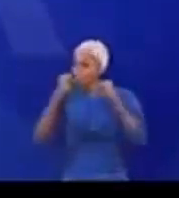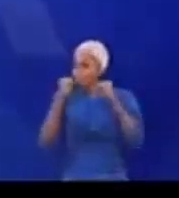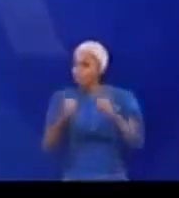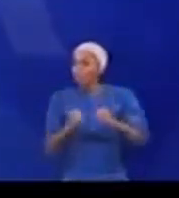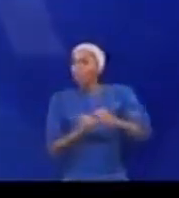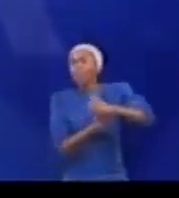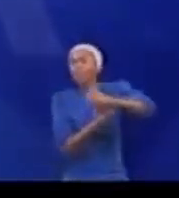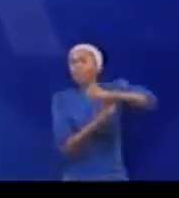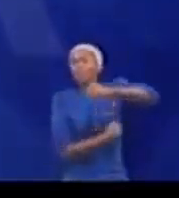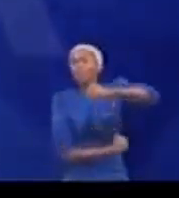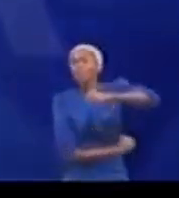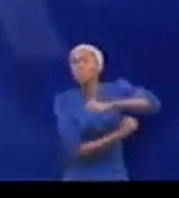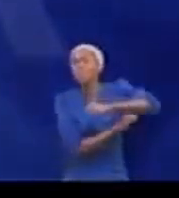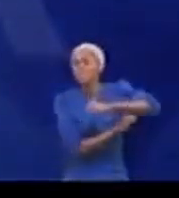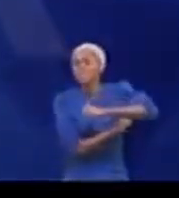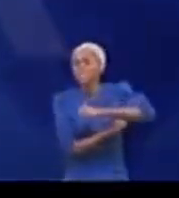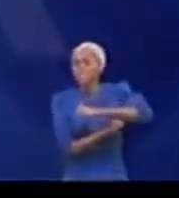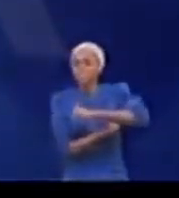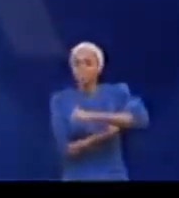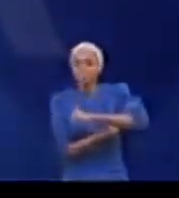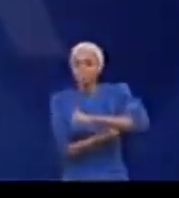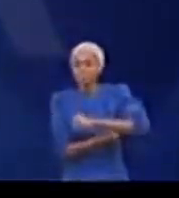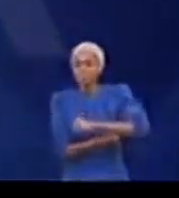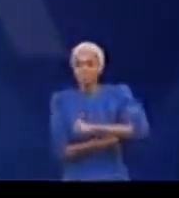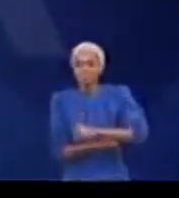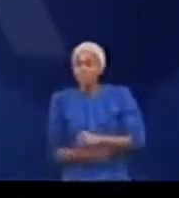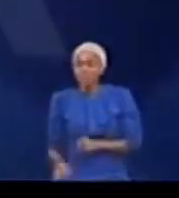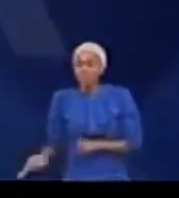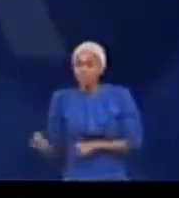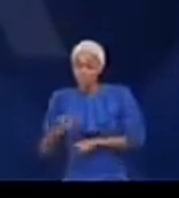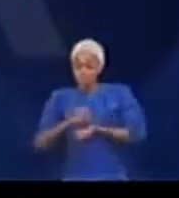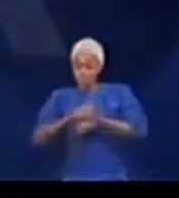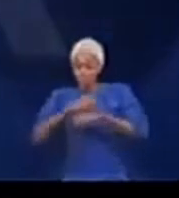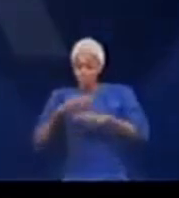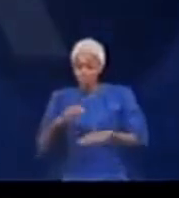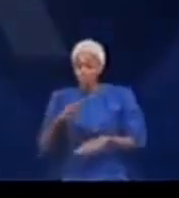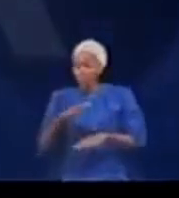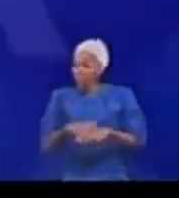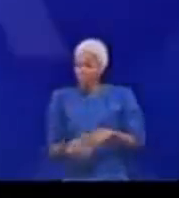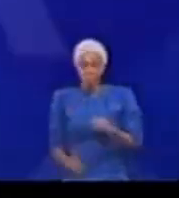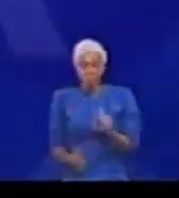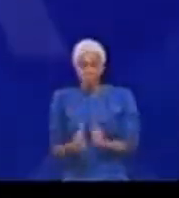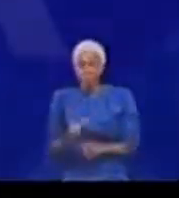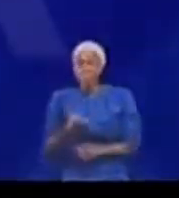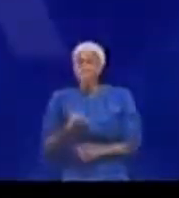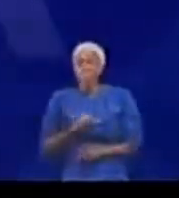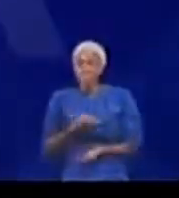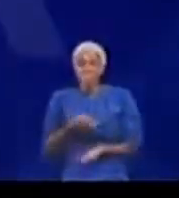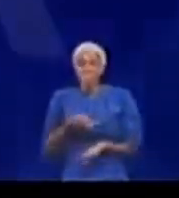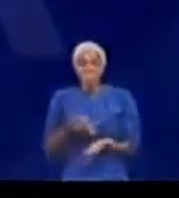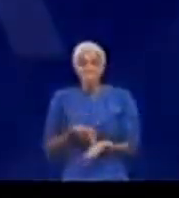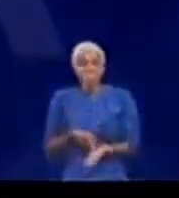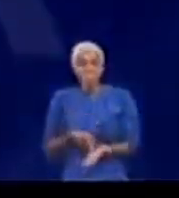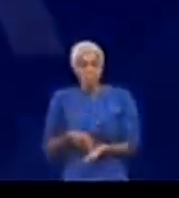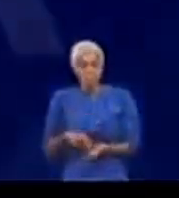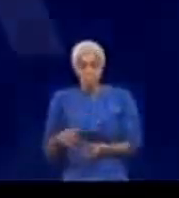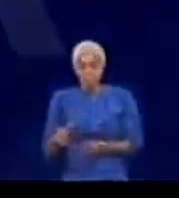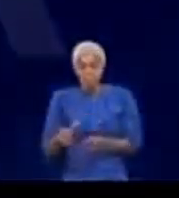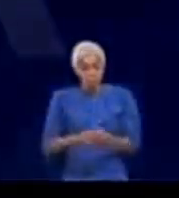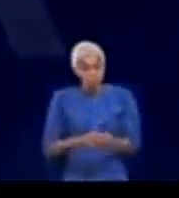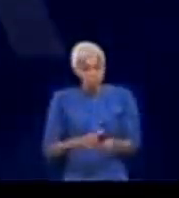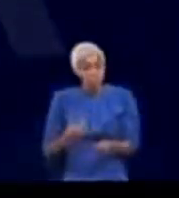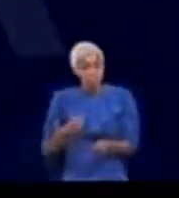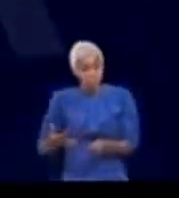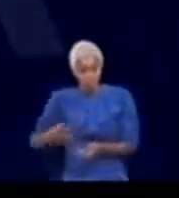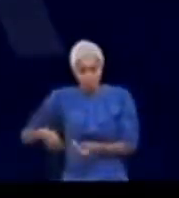is my firm foundation, the rock on which I